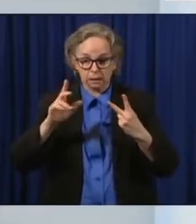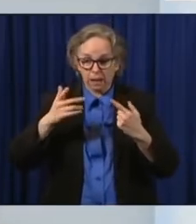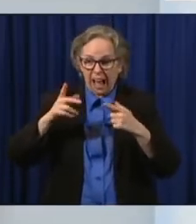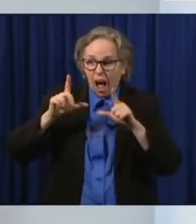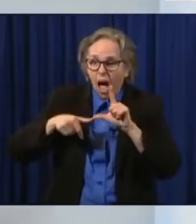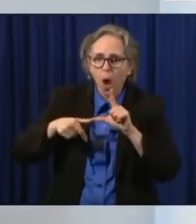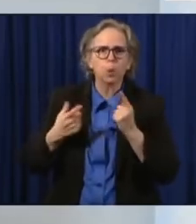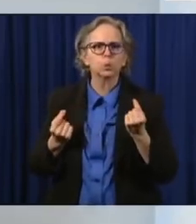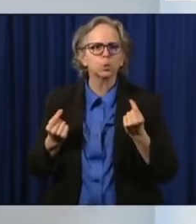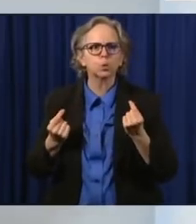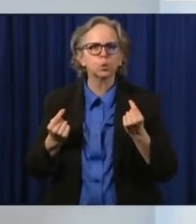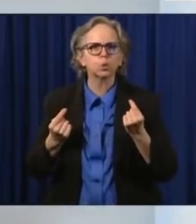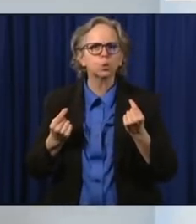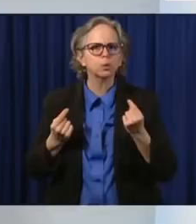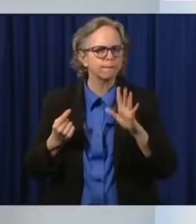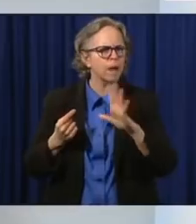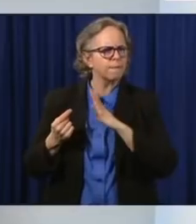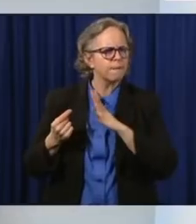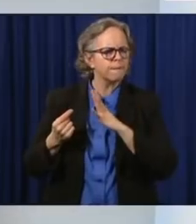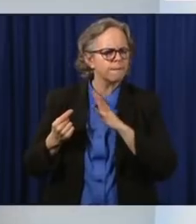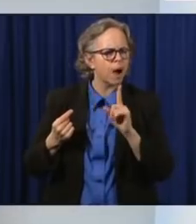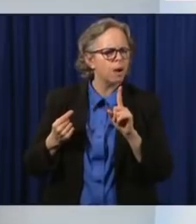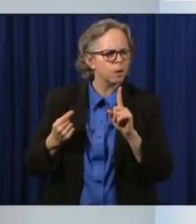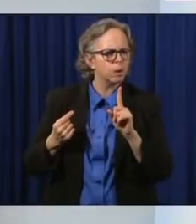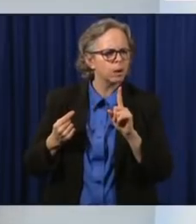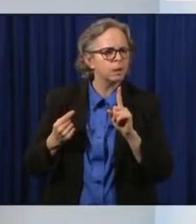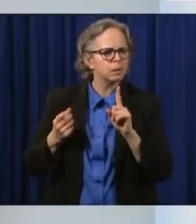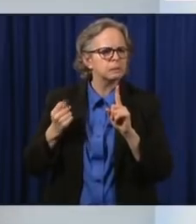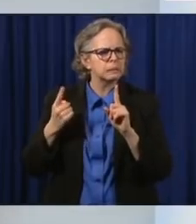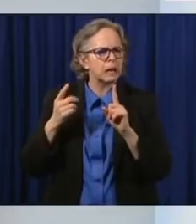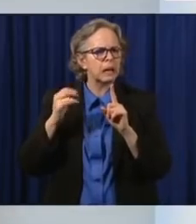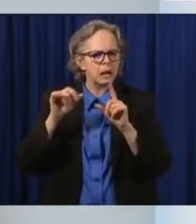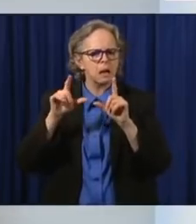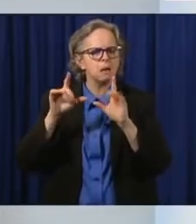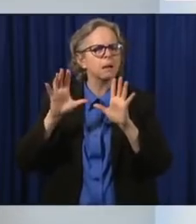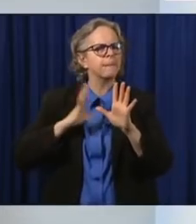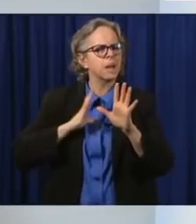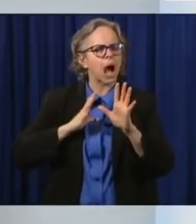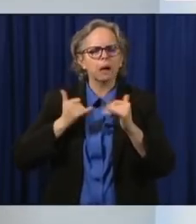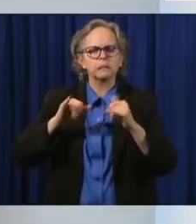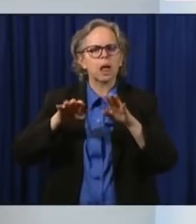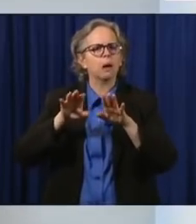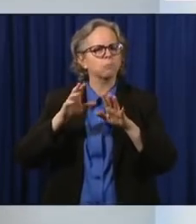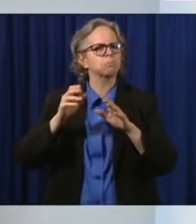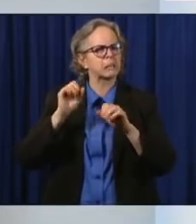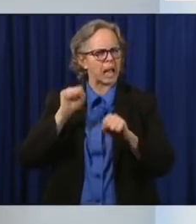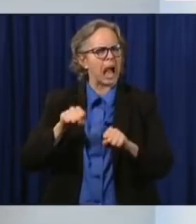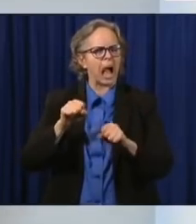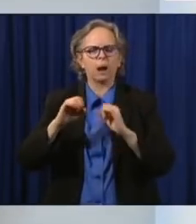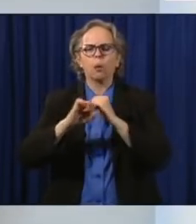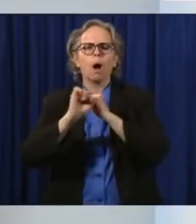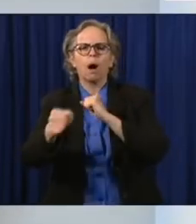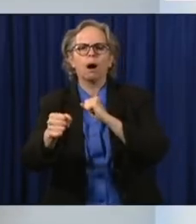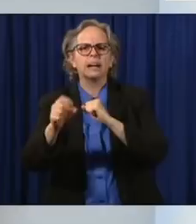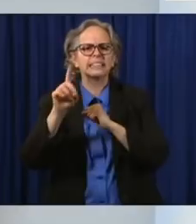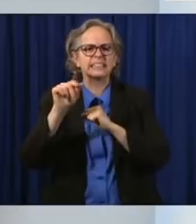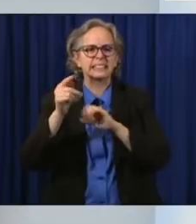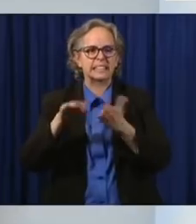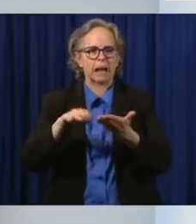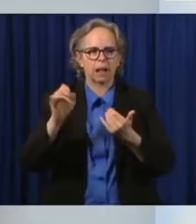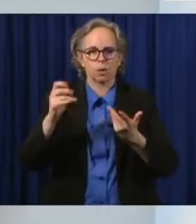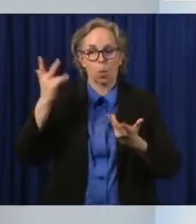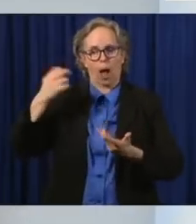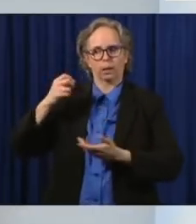remember, it is still valid because we were able to, with the help of the legislature, get that grace period